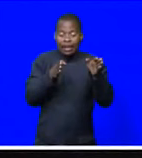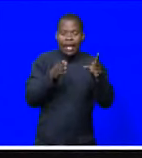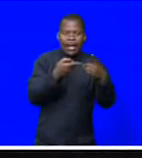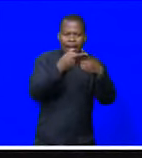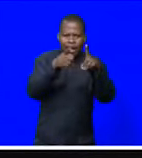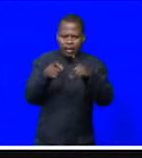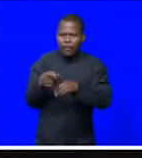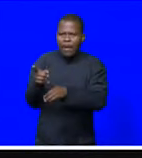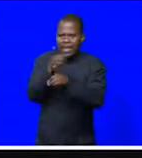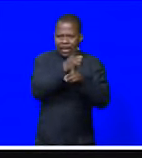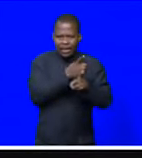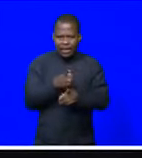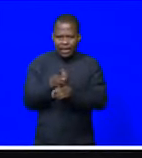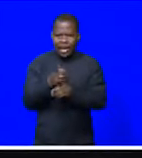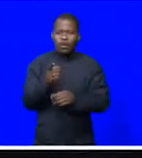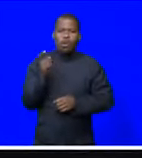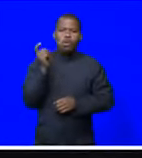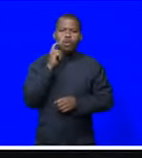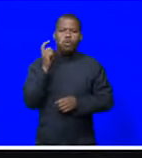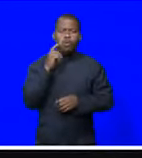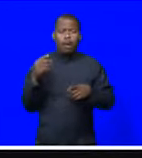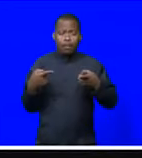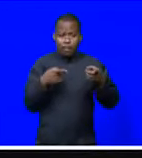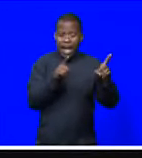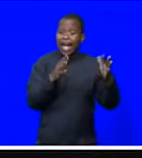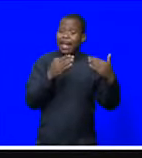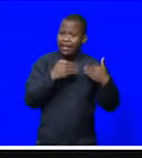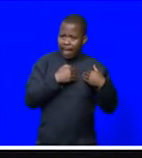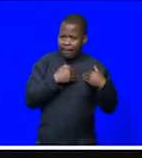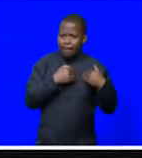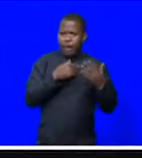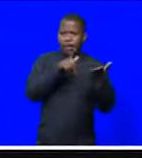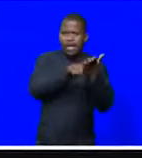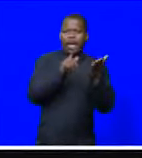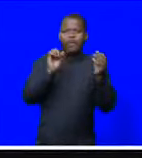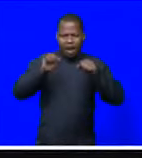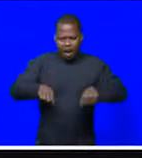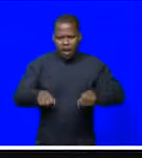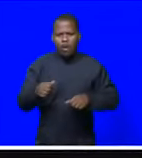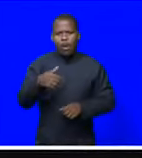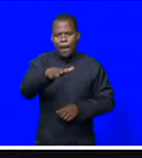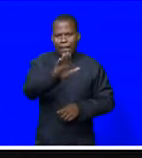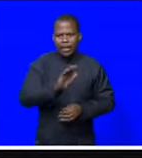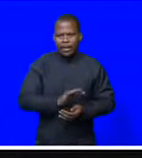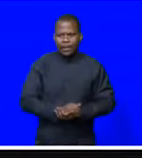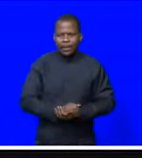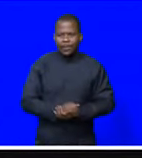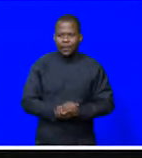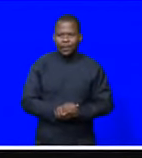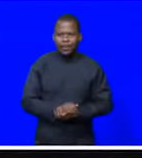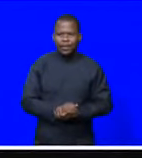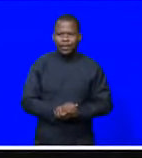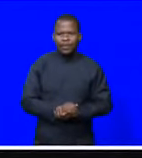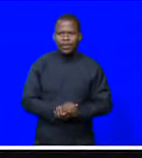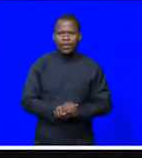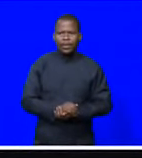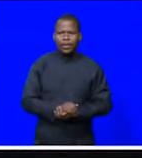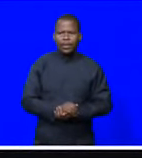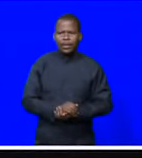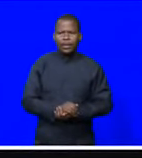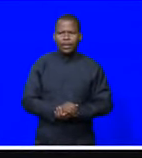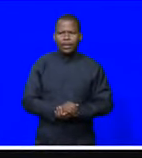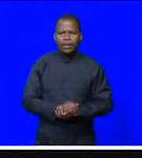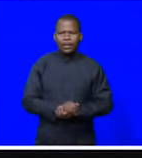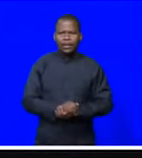debating such issues. I think you have heard even through the parliament, they've also started,